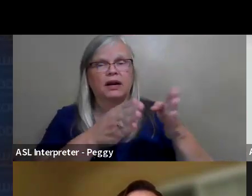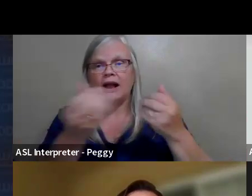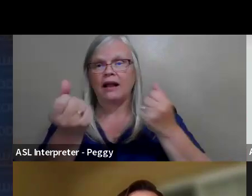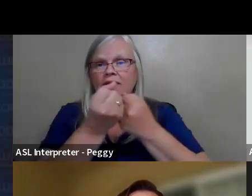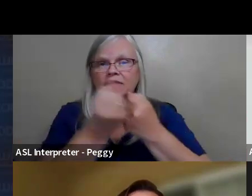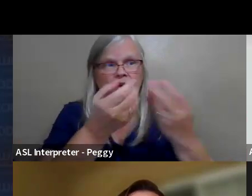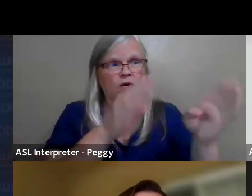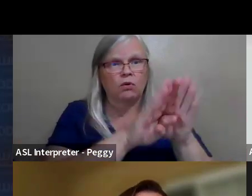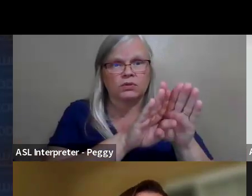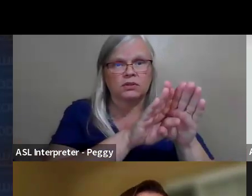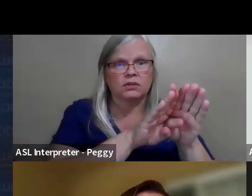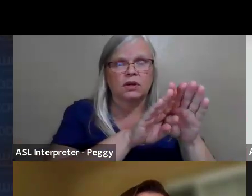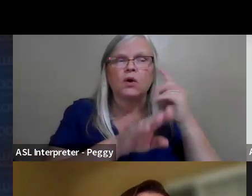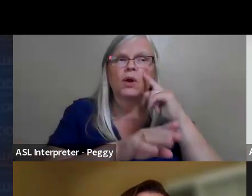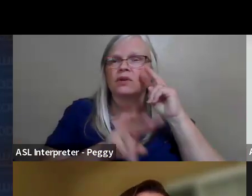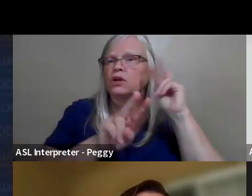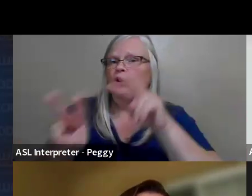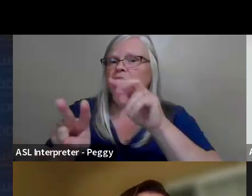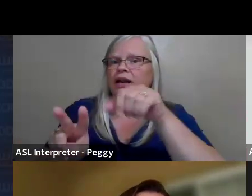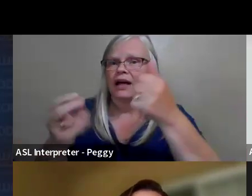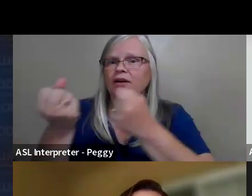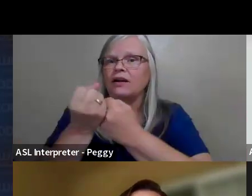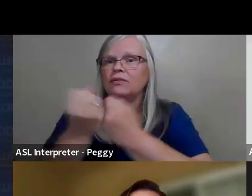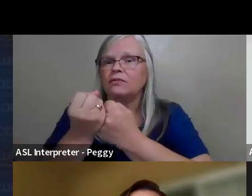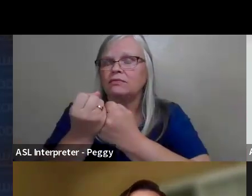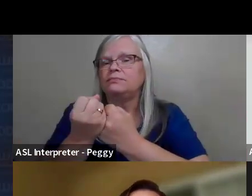advocacy closes, we've got to look to other avenues for advocacy.